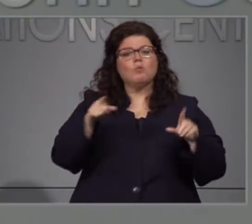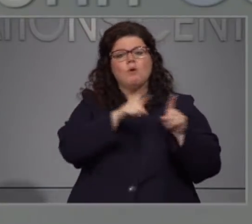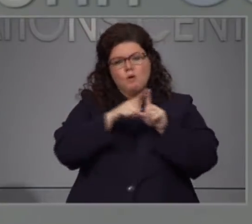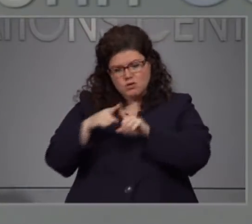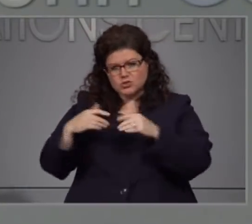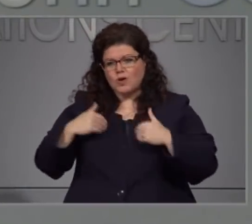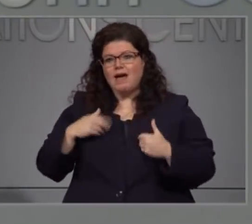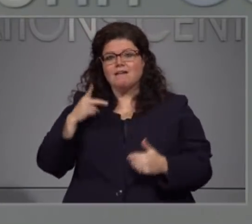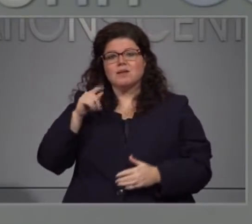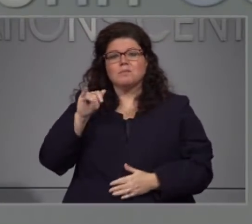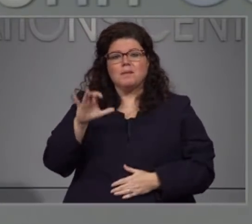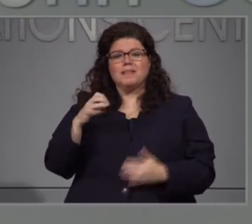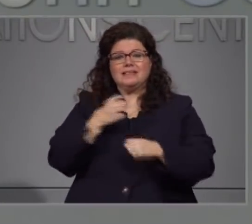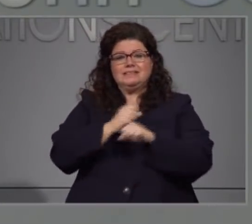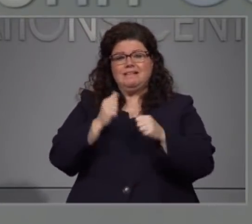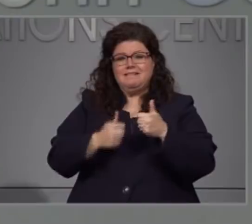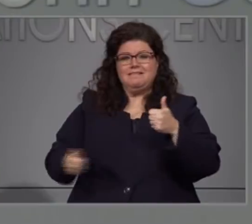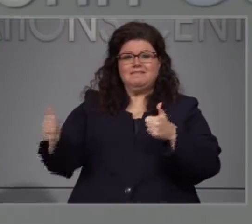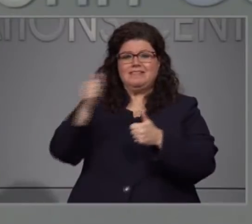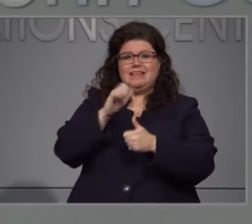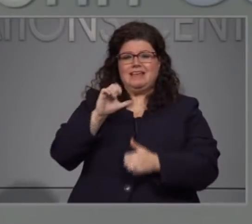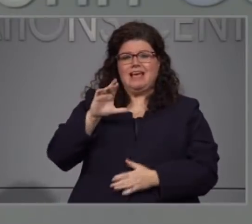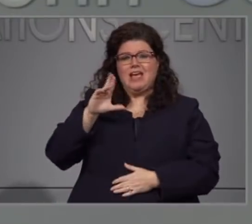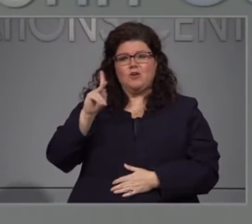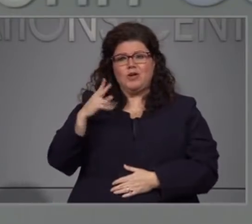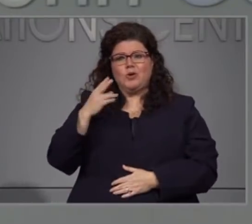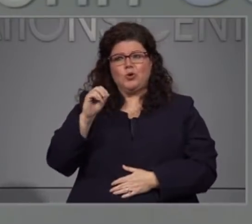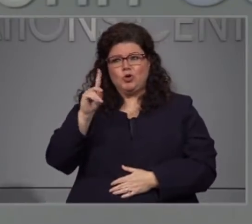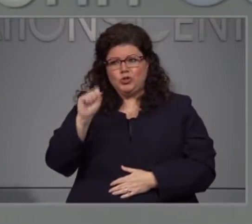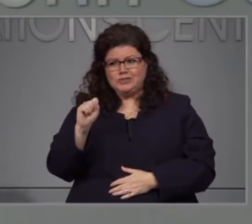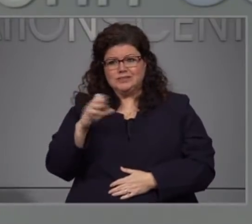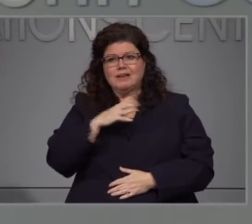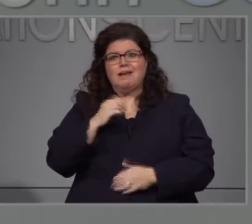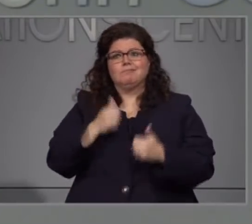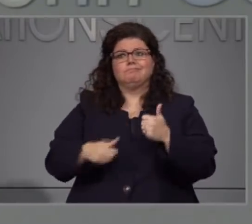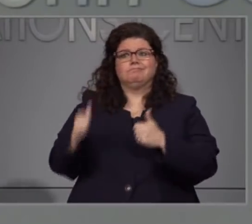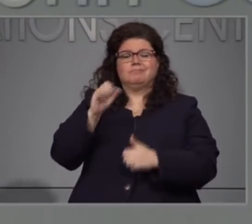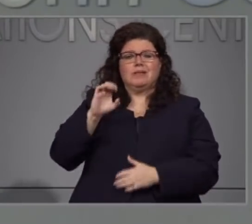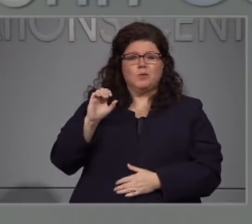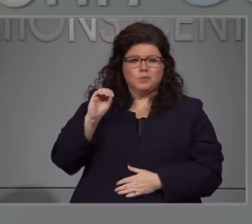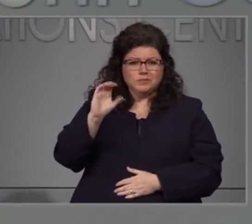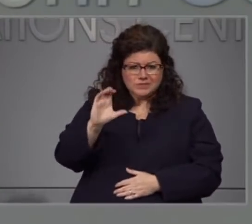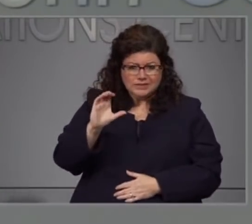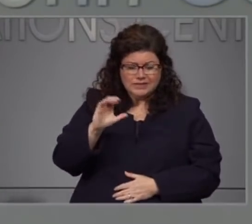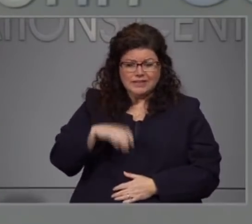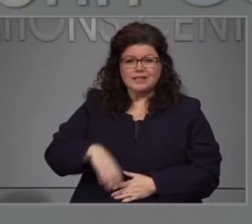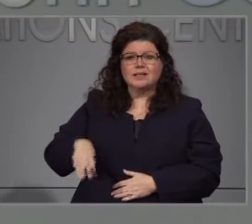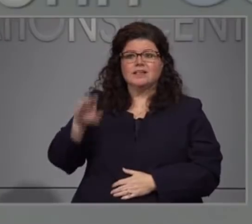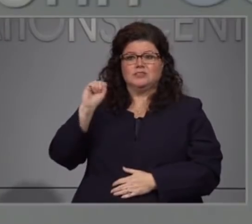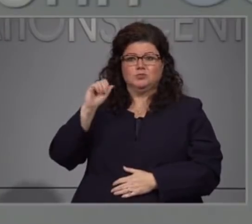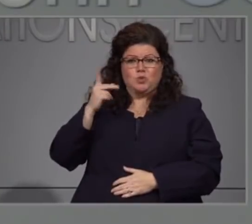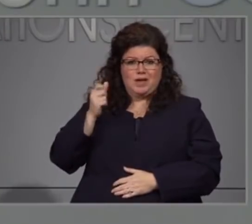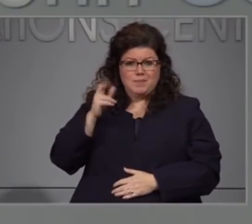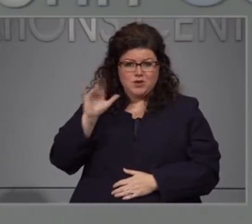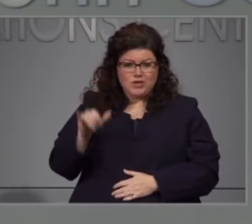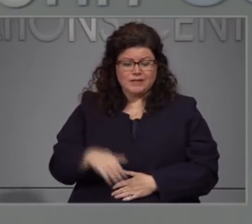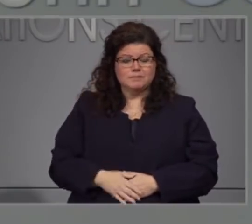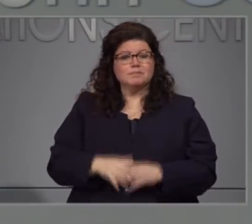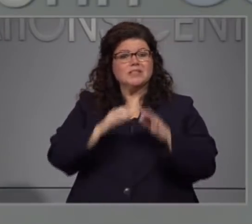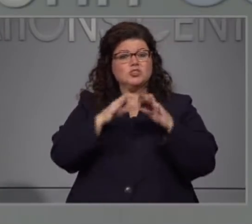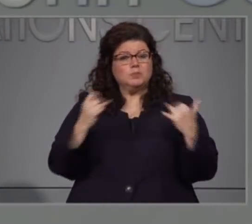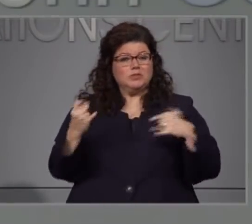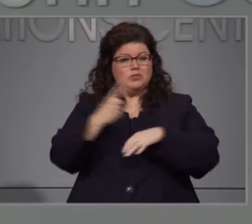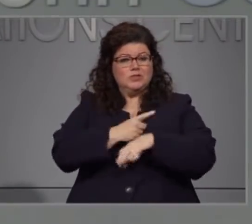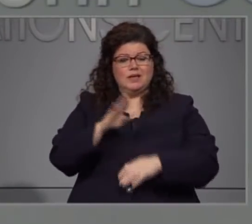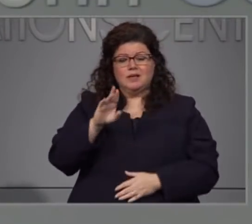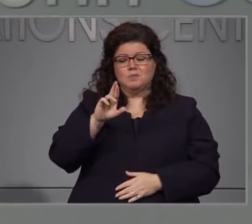of Public Safety Eric Hooks and Emergency Management Director Mike Sprayberry. Nicole Fox and Brian Tipton are our sign language